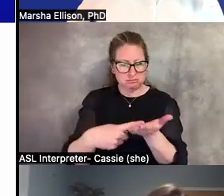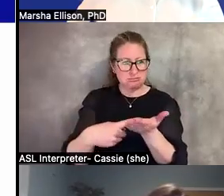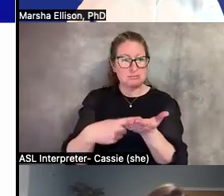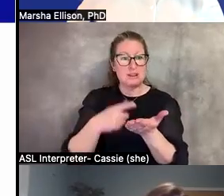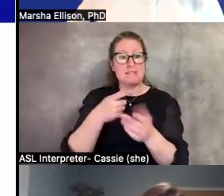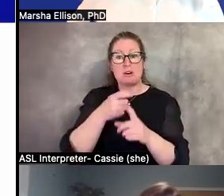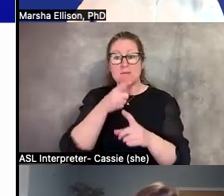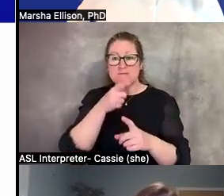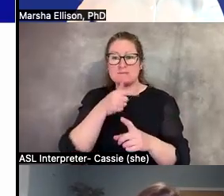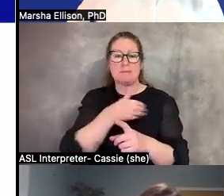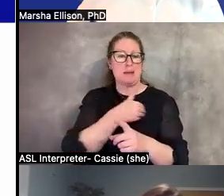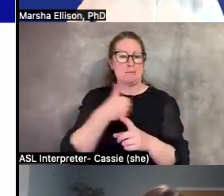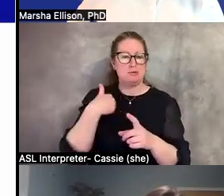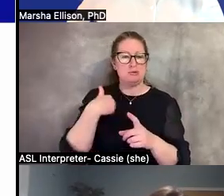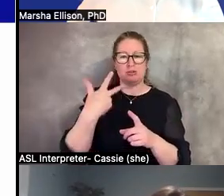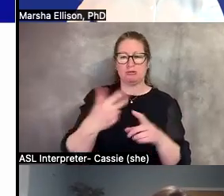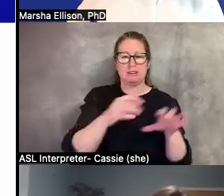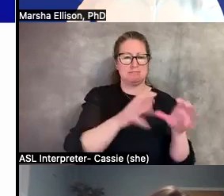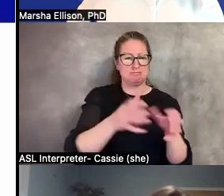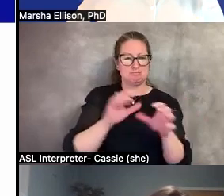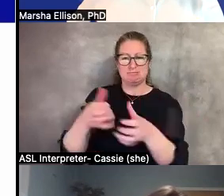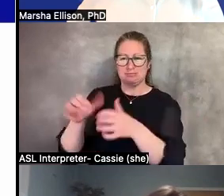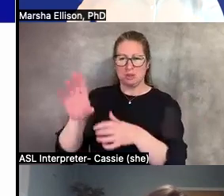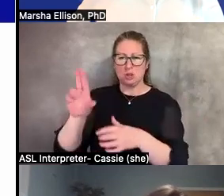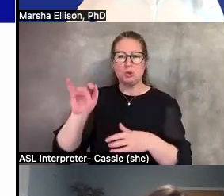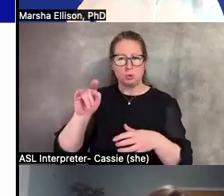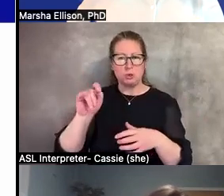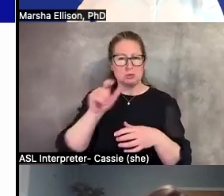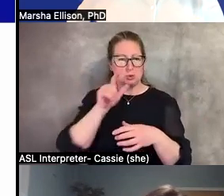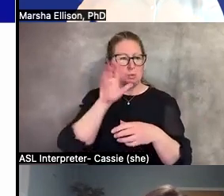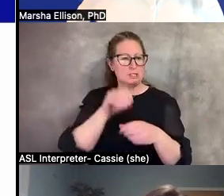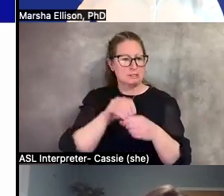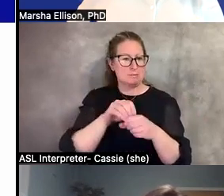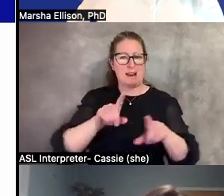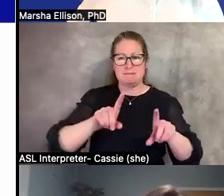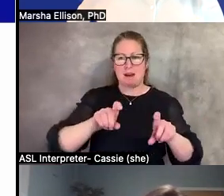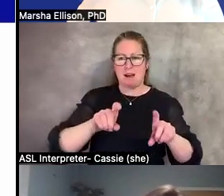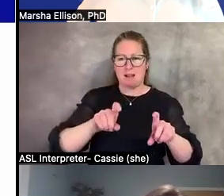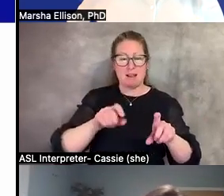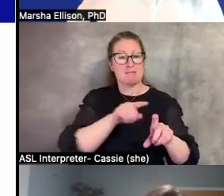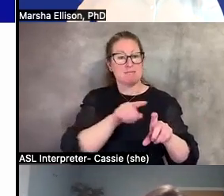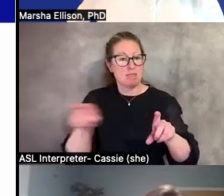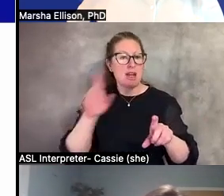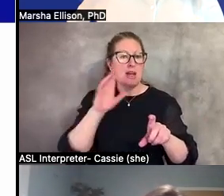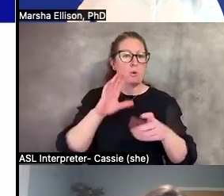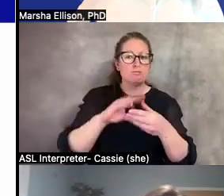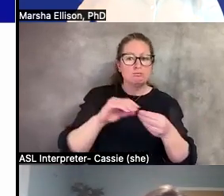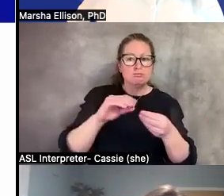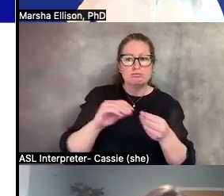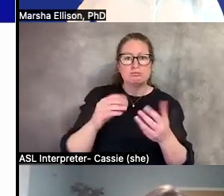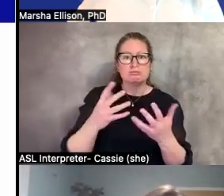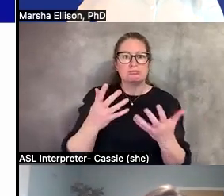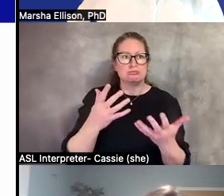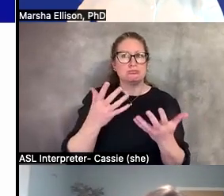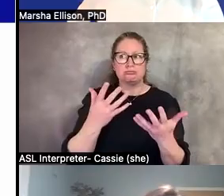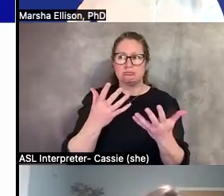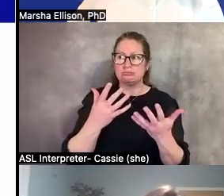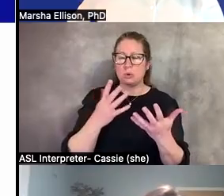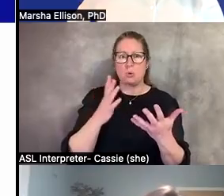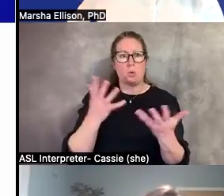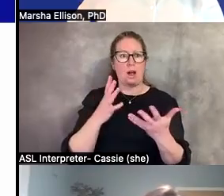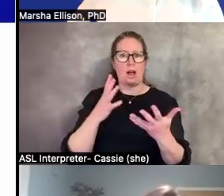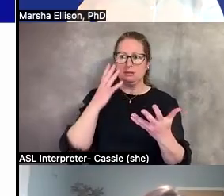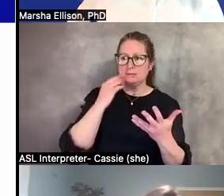members of the 3 units who participated in the pilot, who will be able to talk about what actually that felt